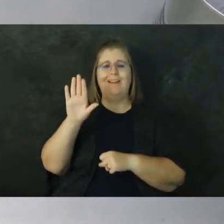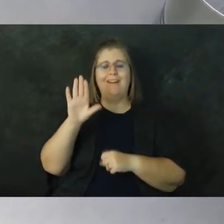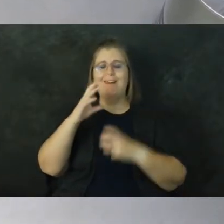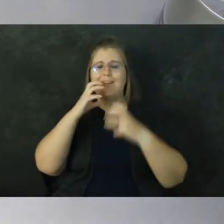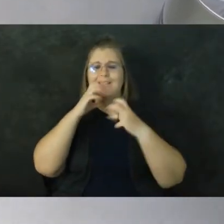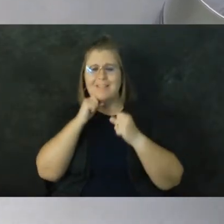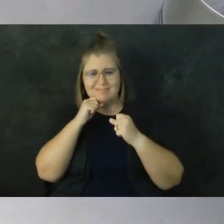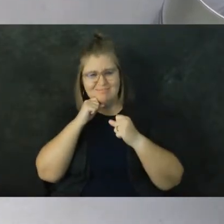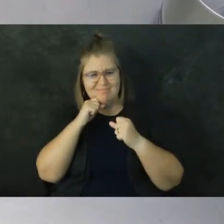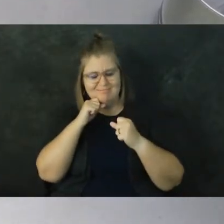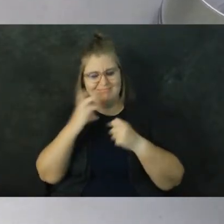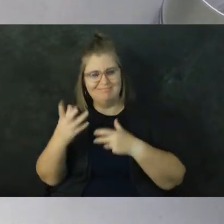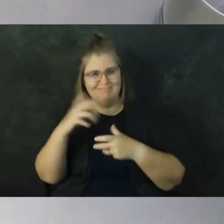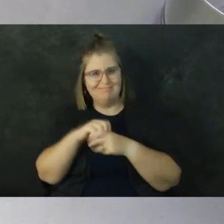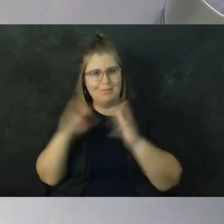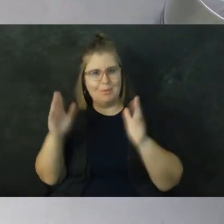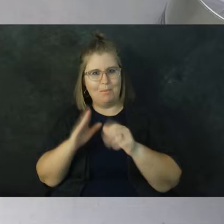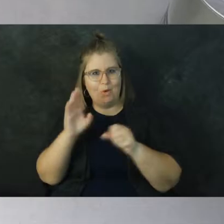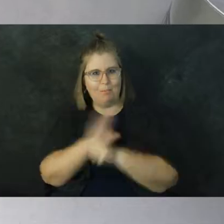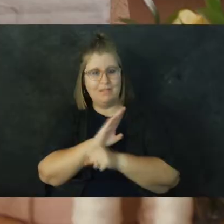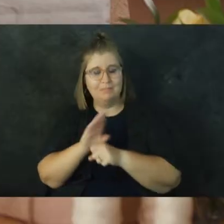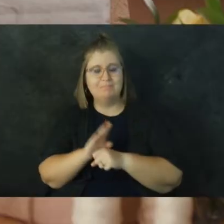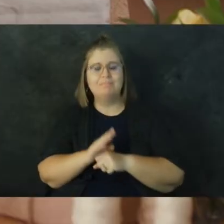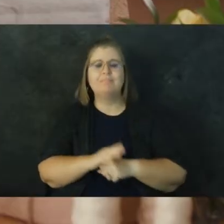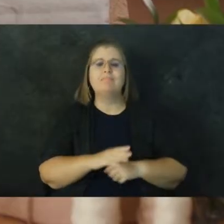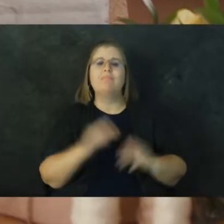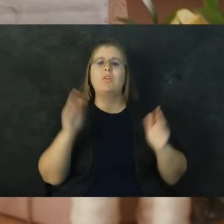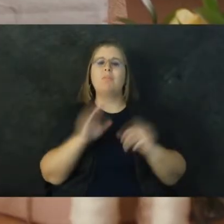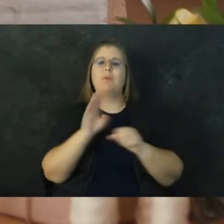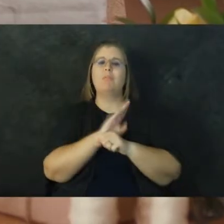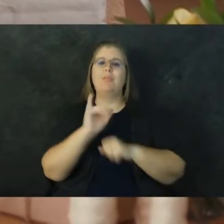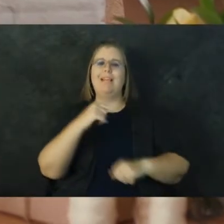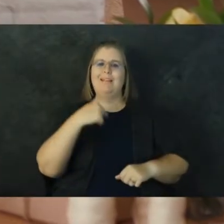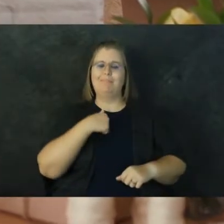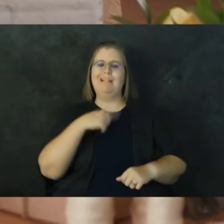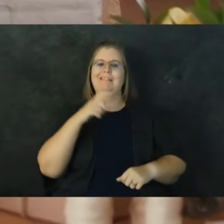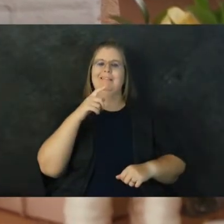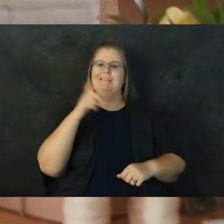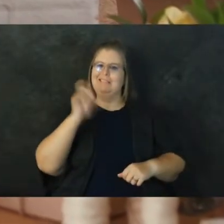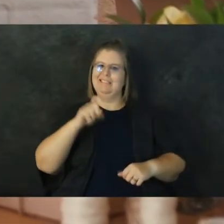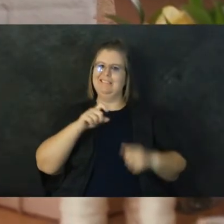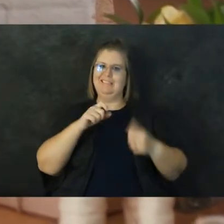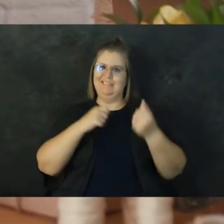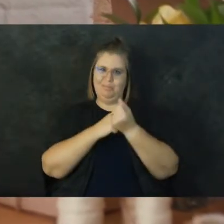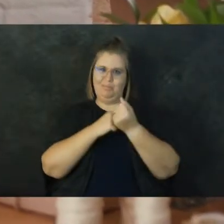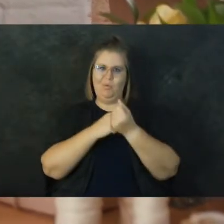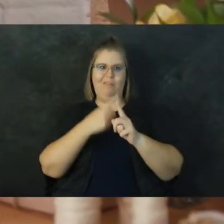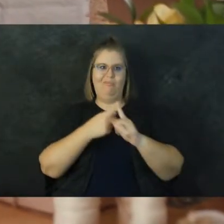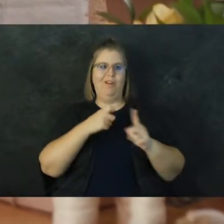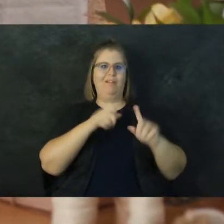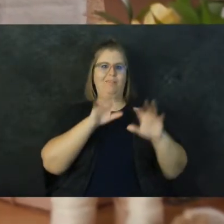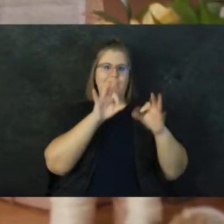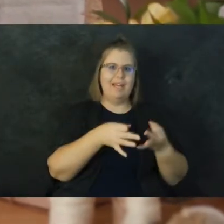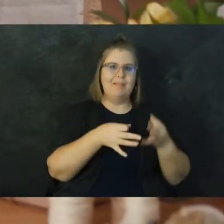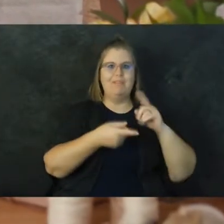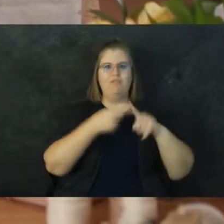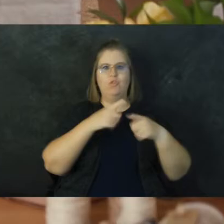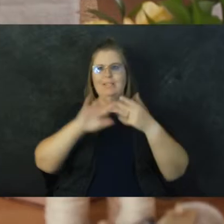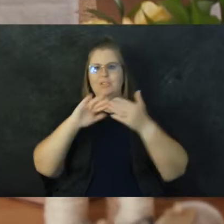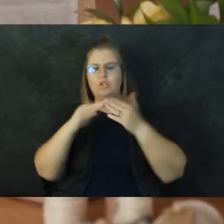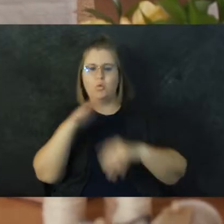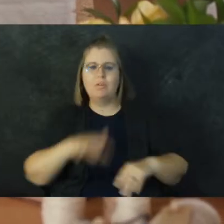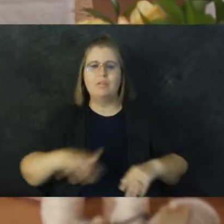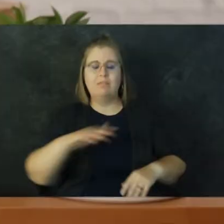their values, value the small business seller. Small businesses like mine need the support of community, family, and friends.